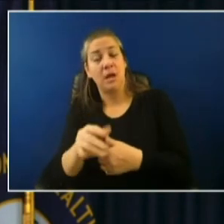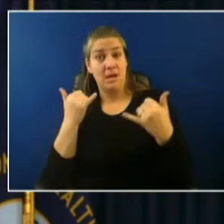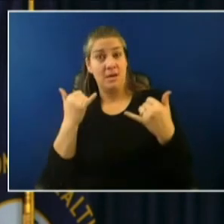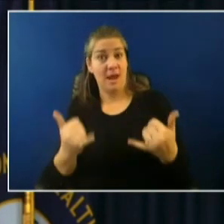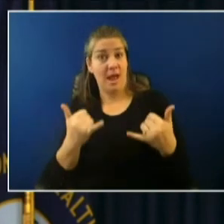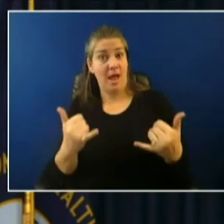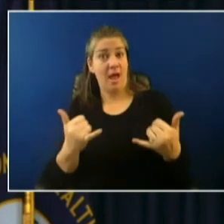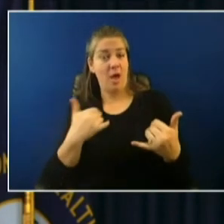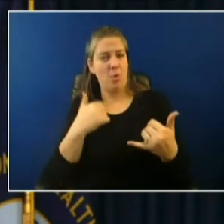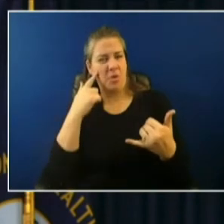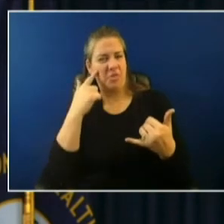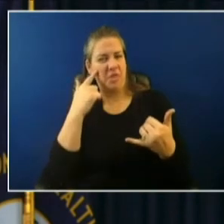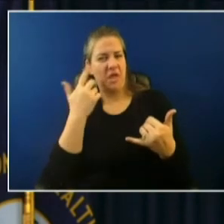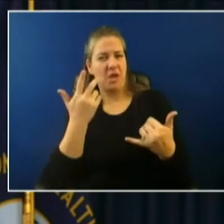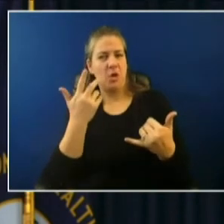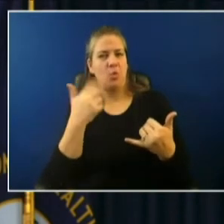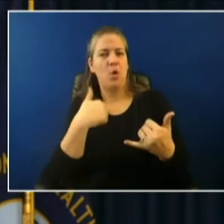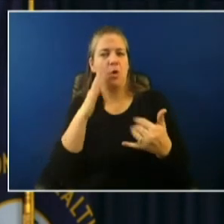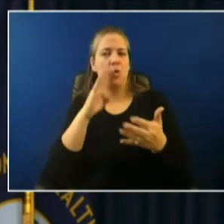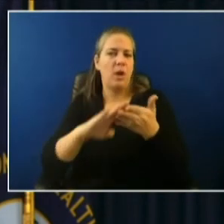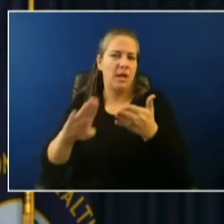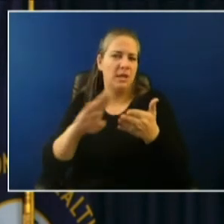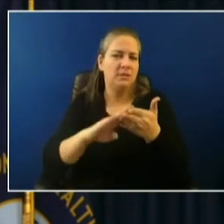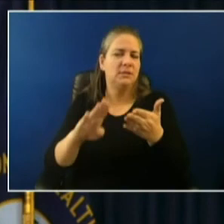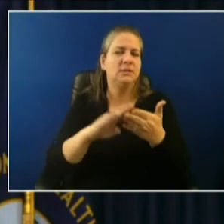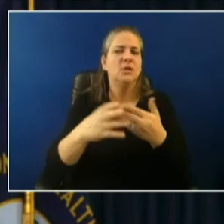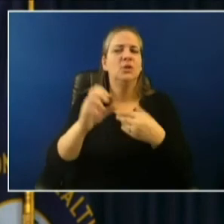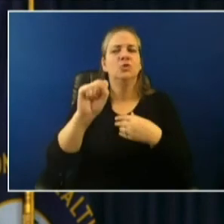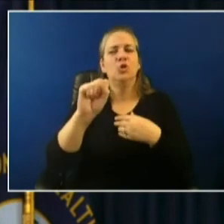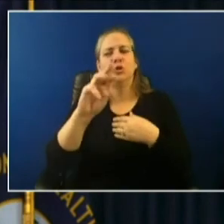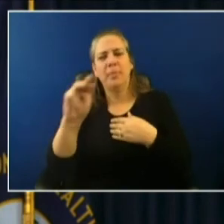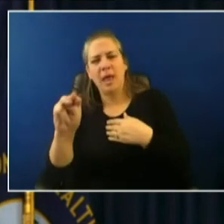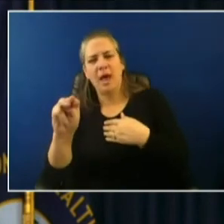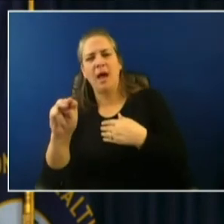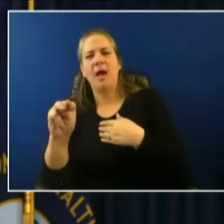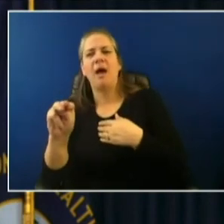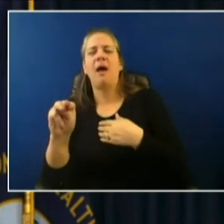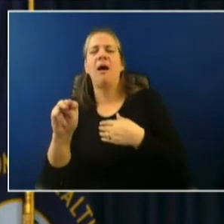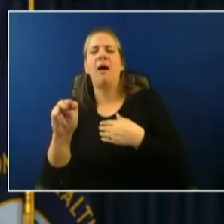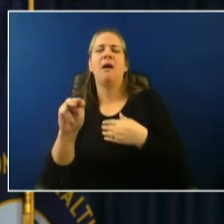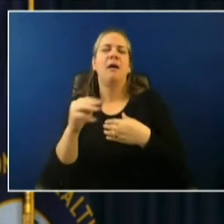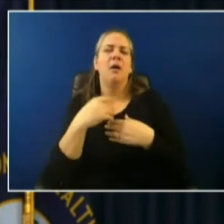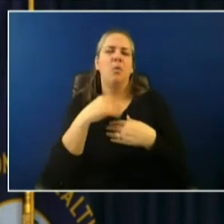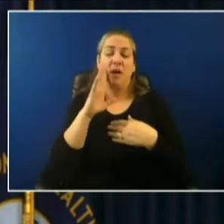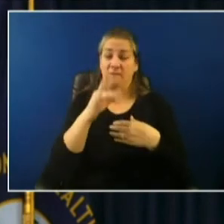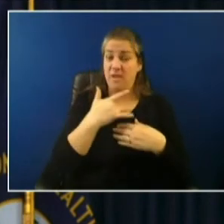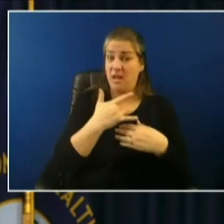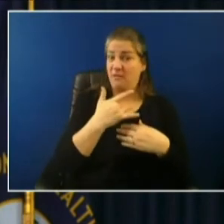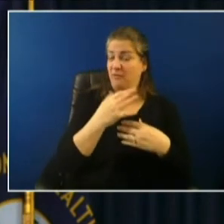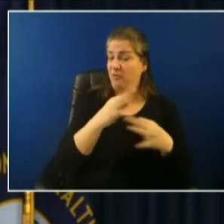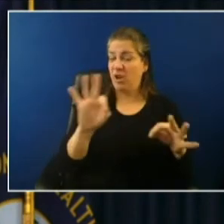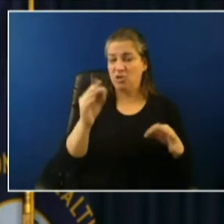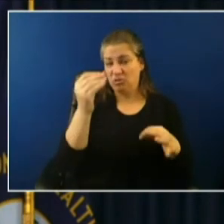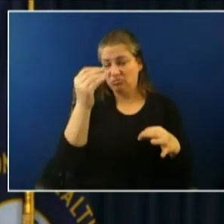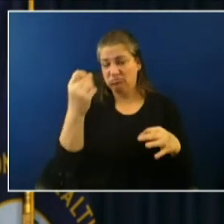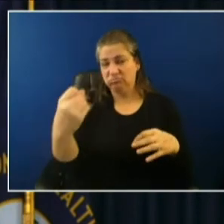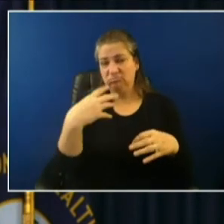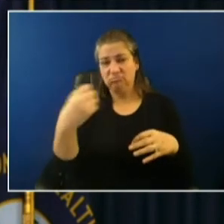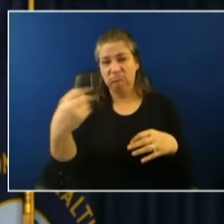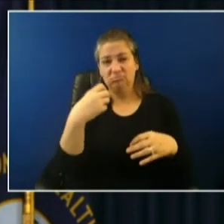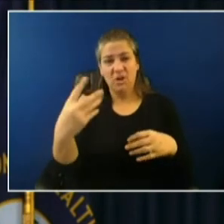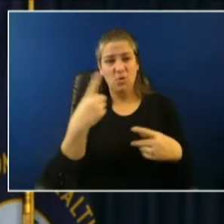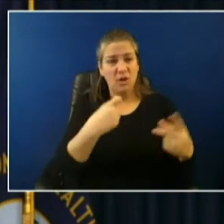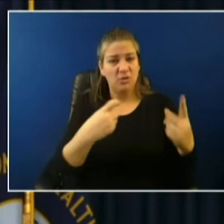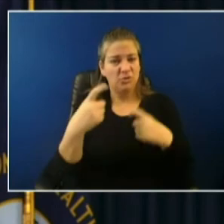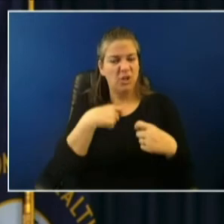that by releases and on social media. For media members, feel free to continue sending your questions. We'll let you know if we